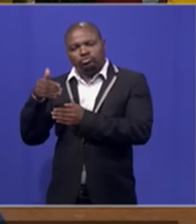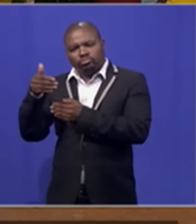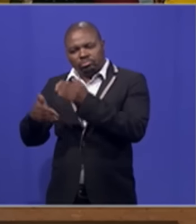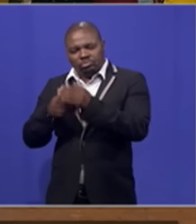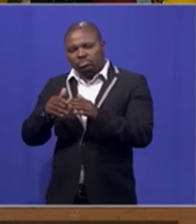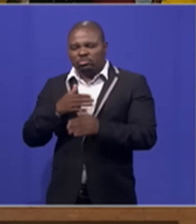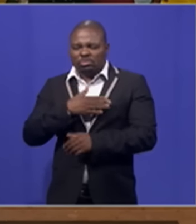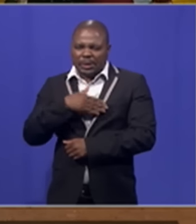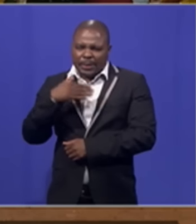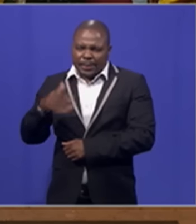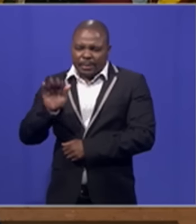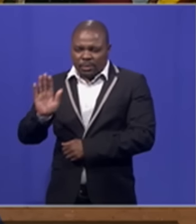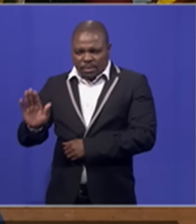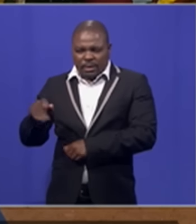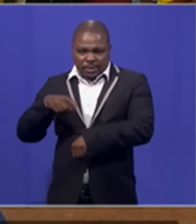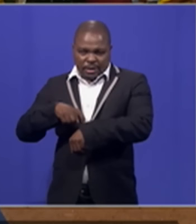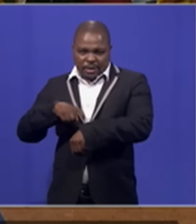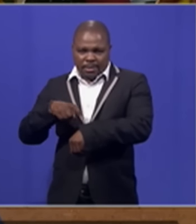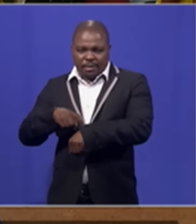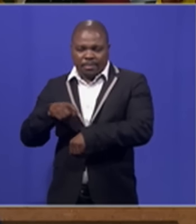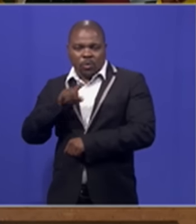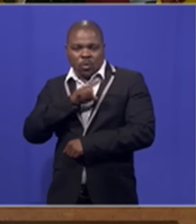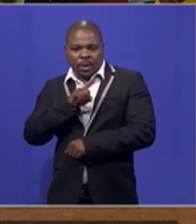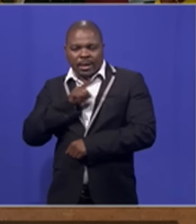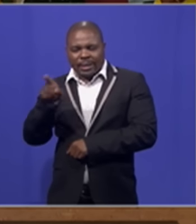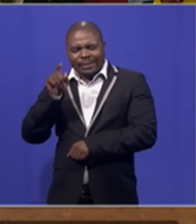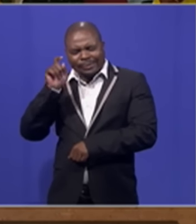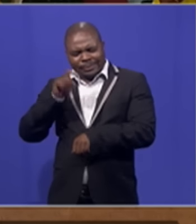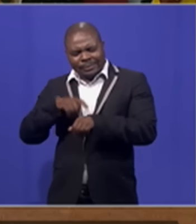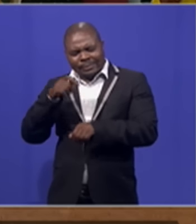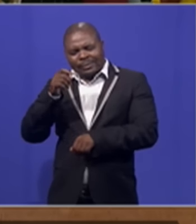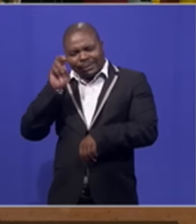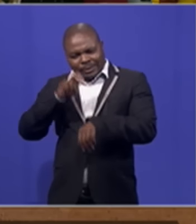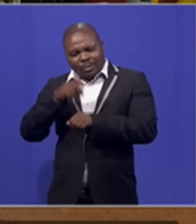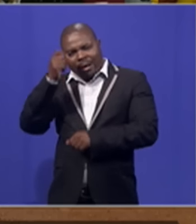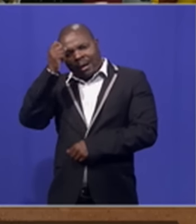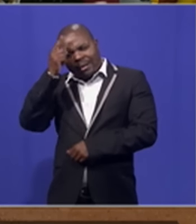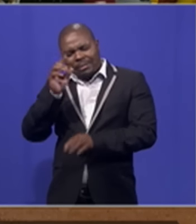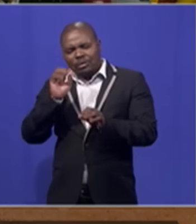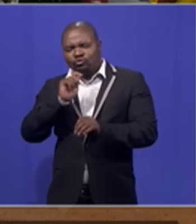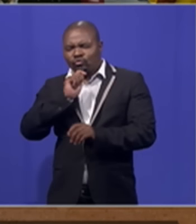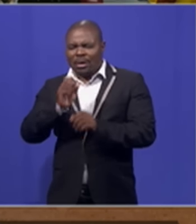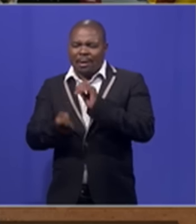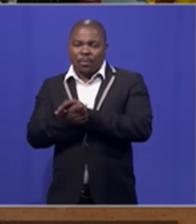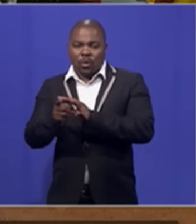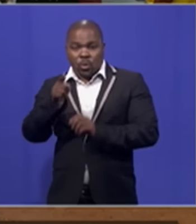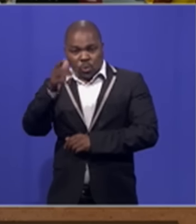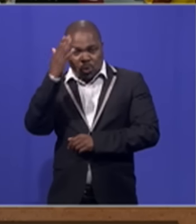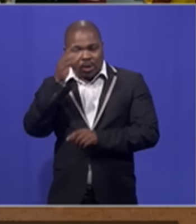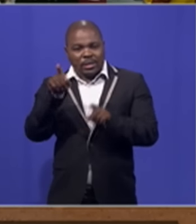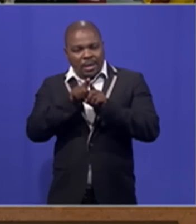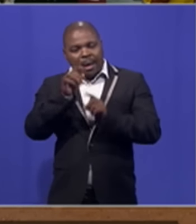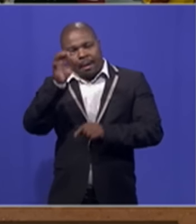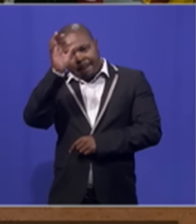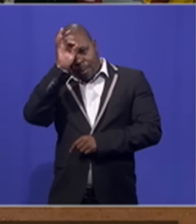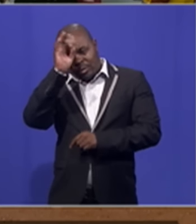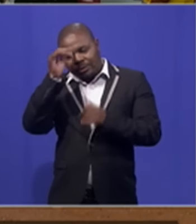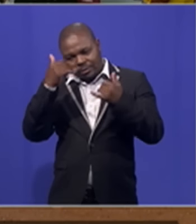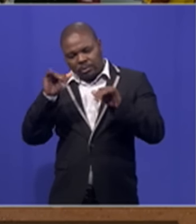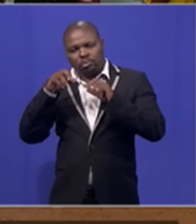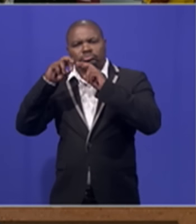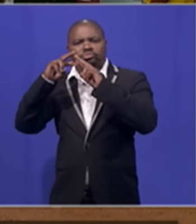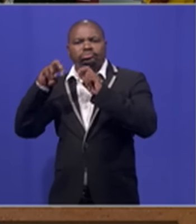dipelo tsa bona hore ba kgone hore ba utlwisise hore hantlentle ho etsaetseng mona ra tseba le maponisa hore ba santse ba dira dipatlisiso